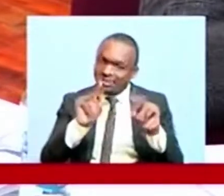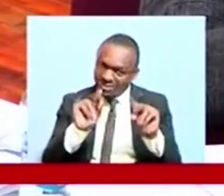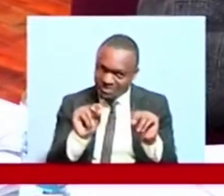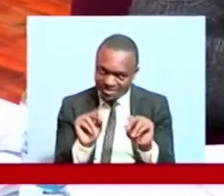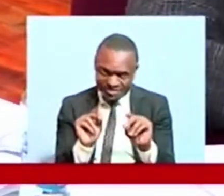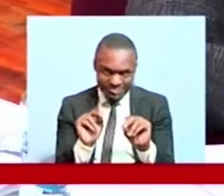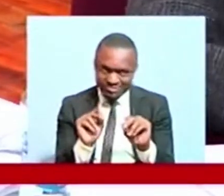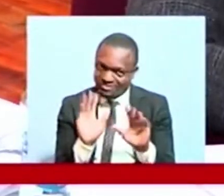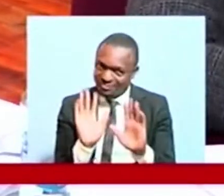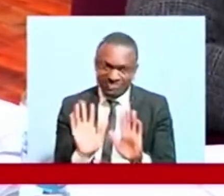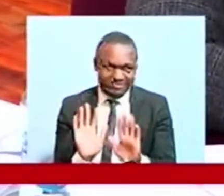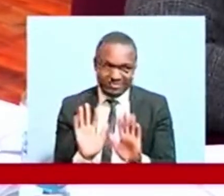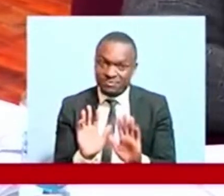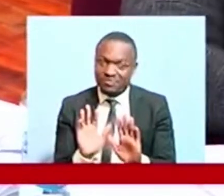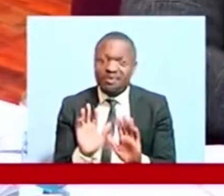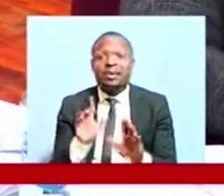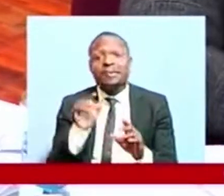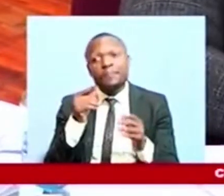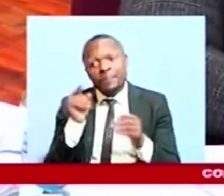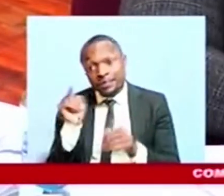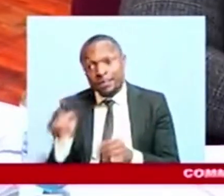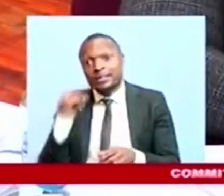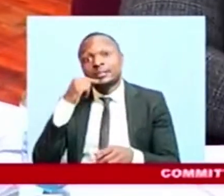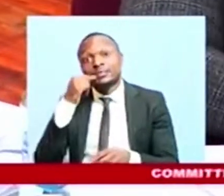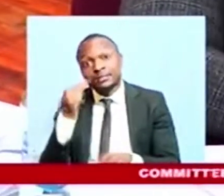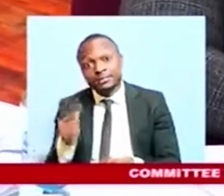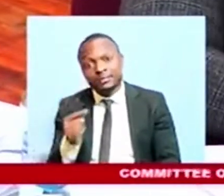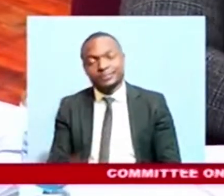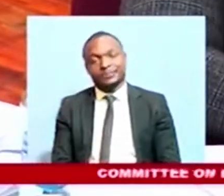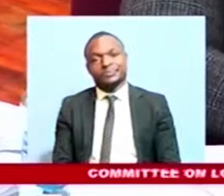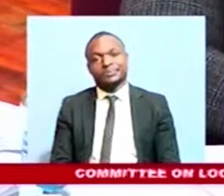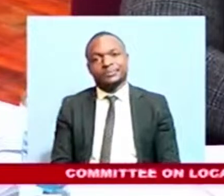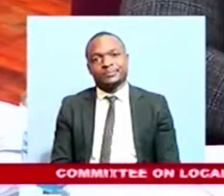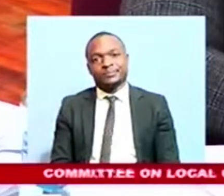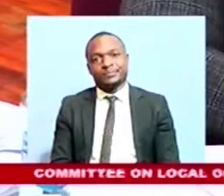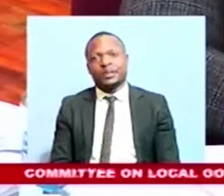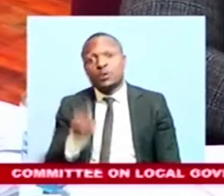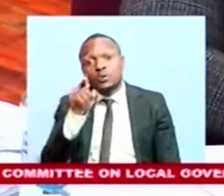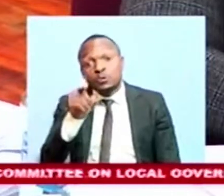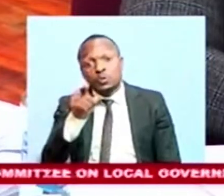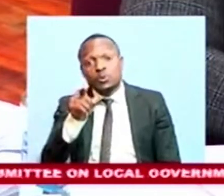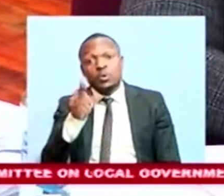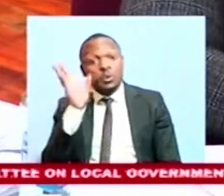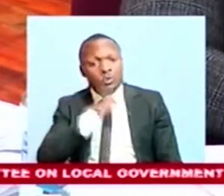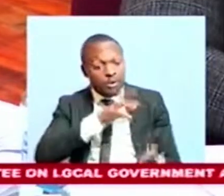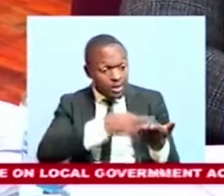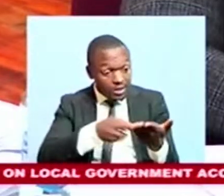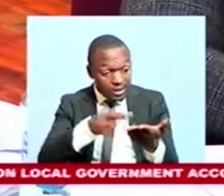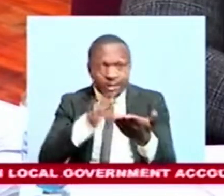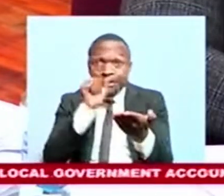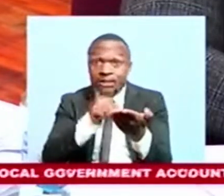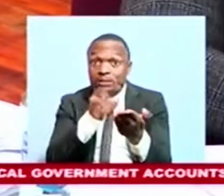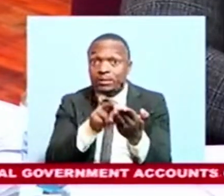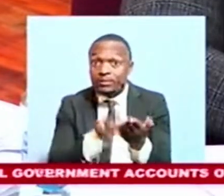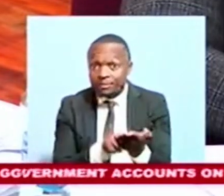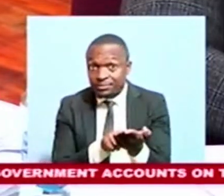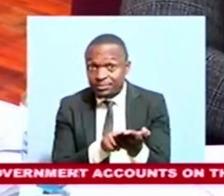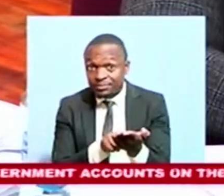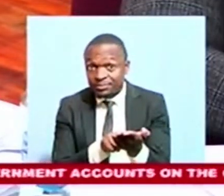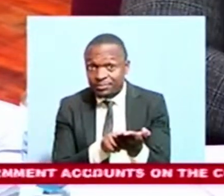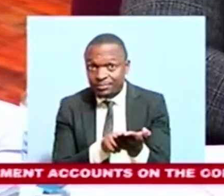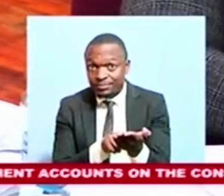go that route. Me, I'm saying, did you go through this report